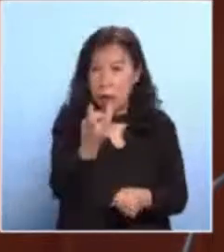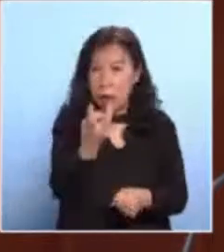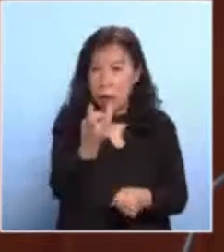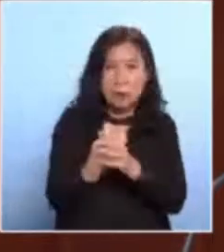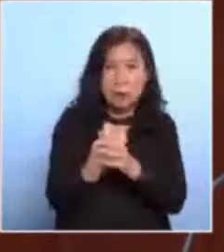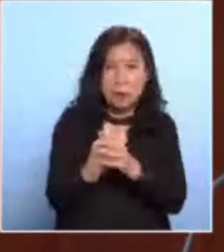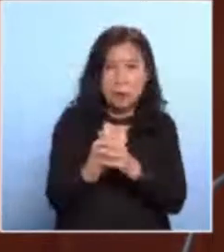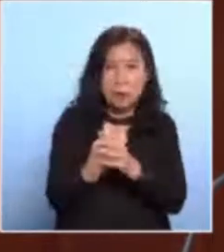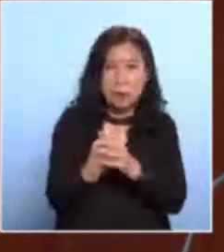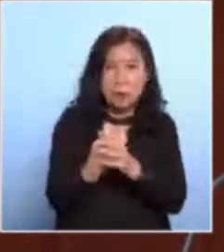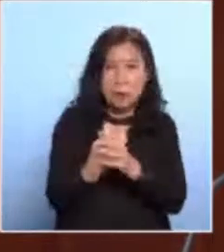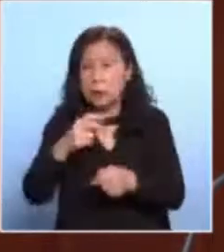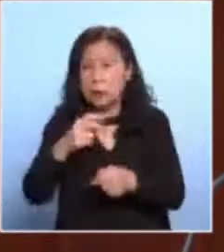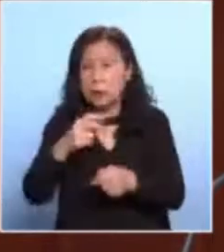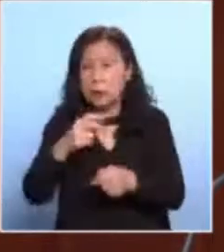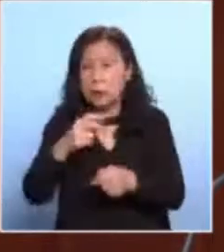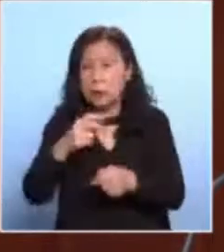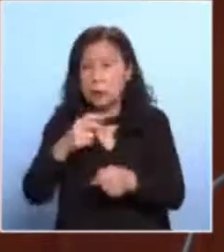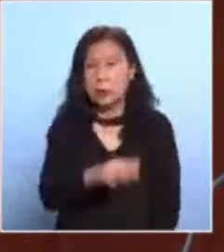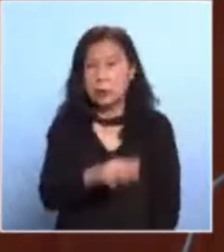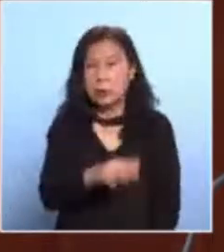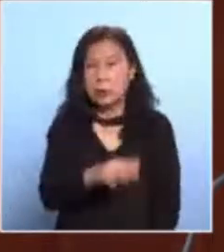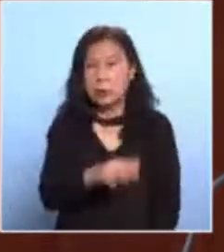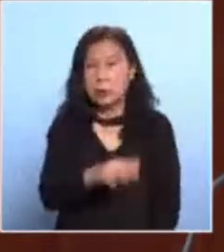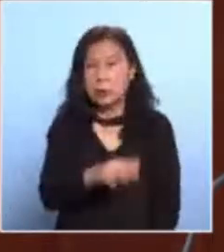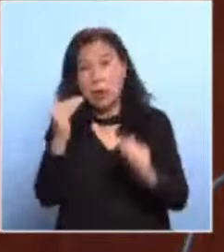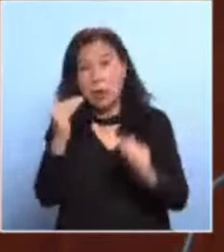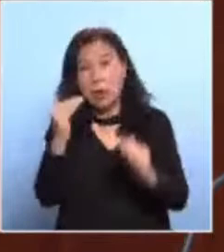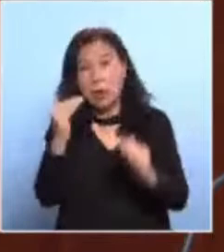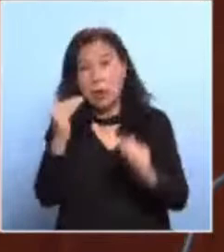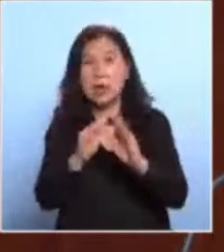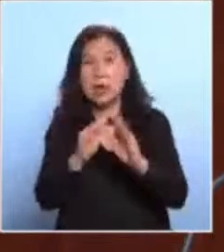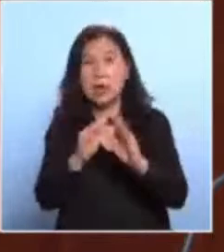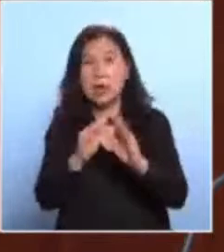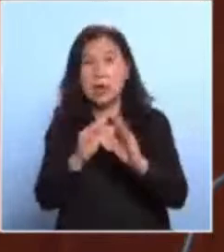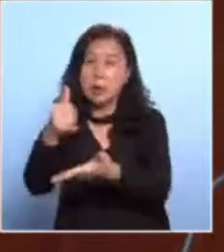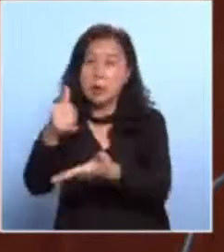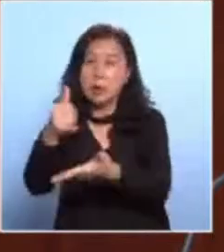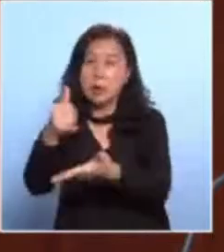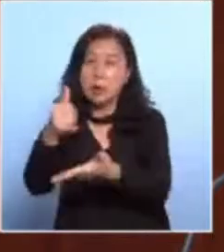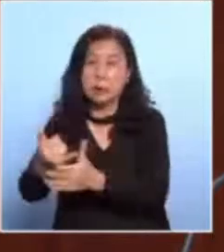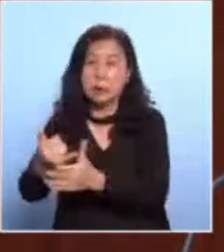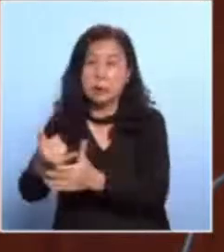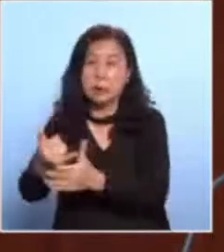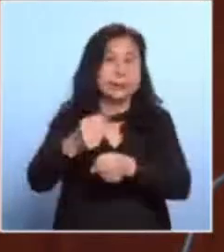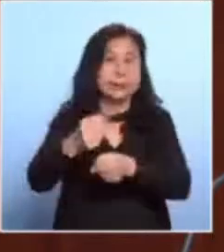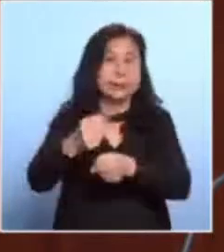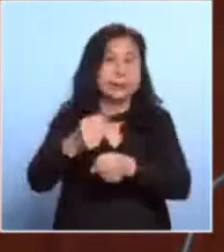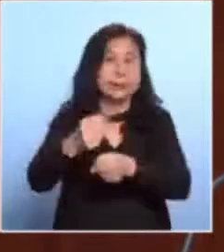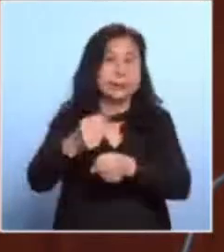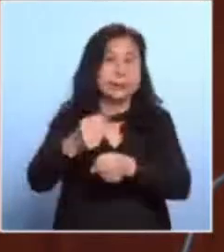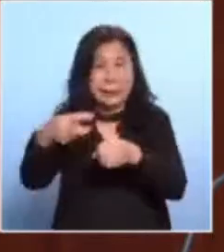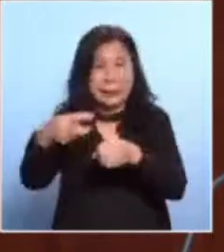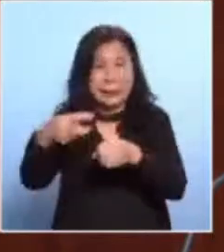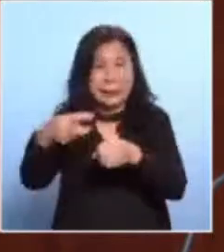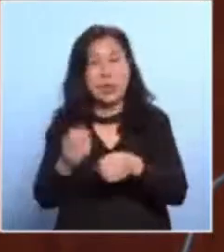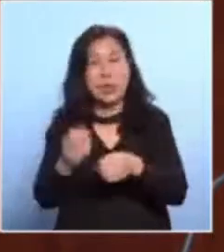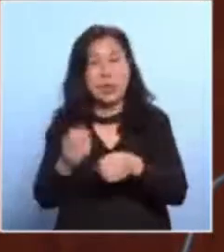residential child care service places, strengthening the support and training for foster families,